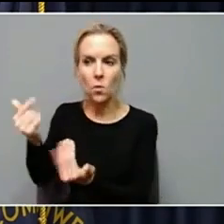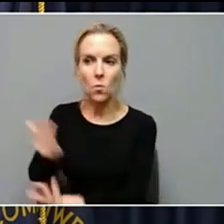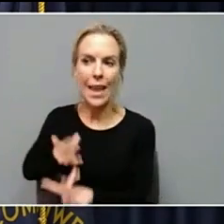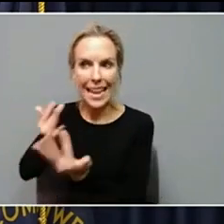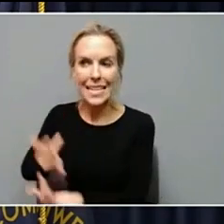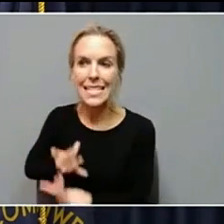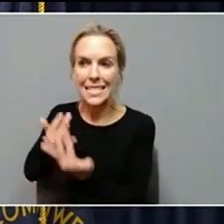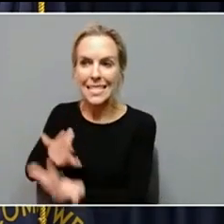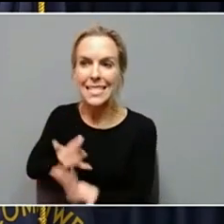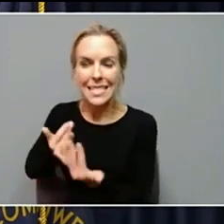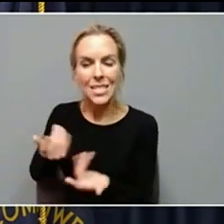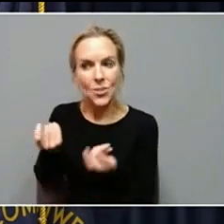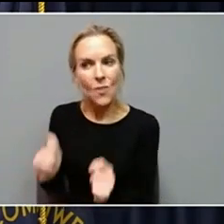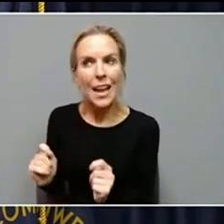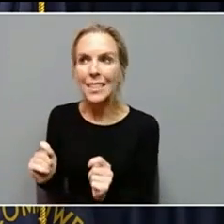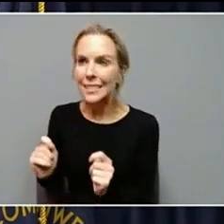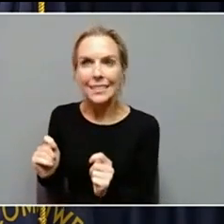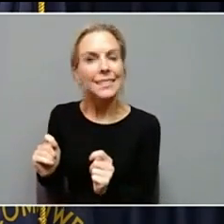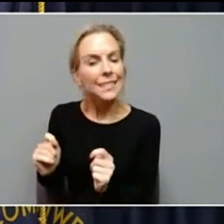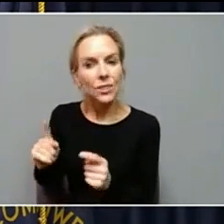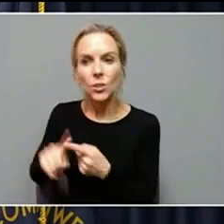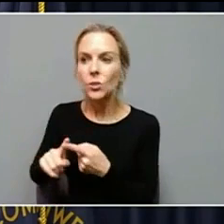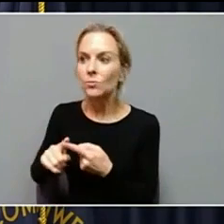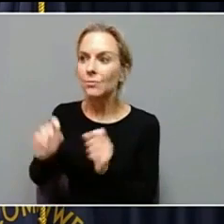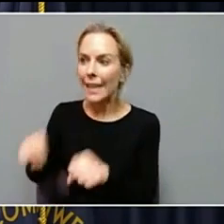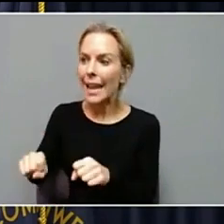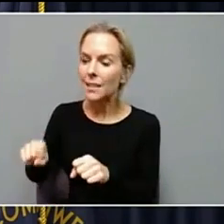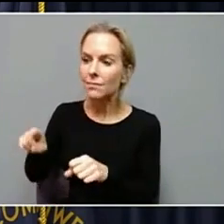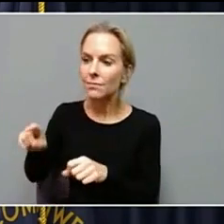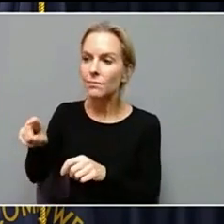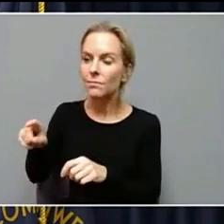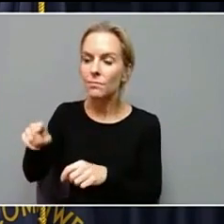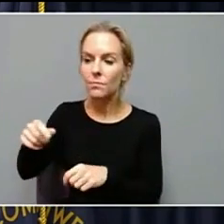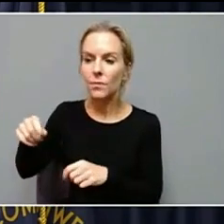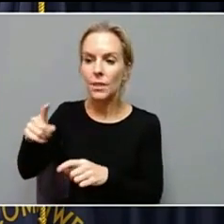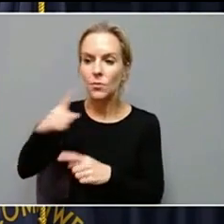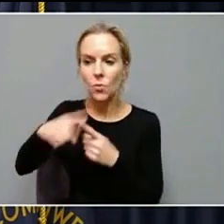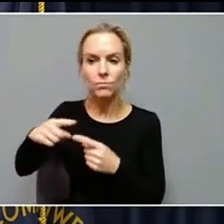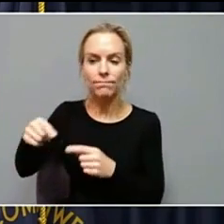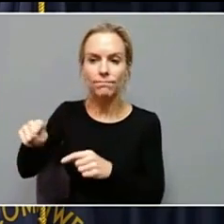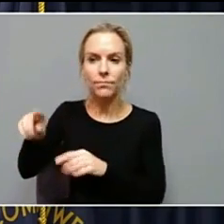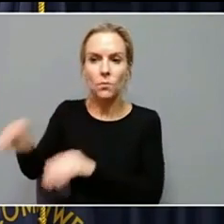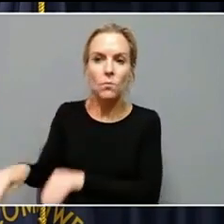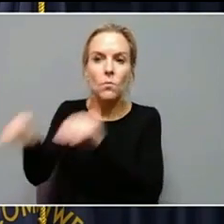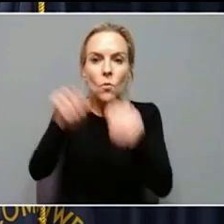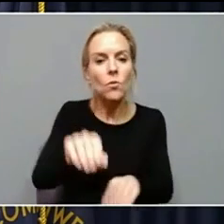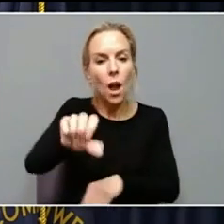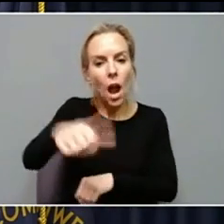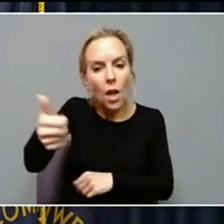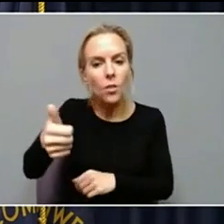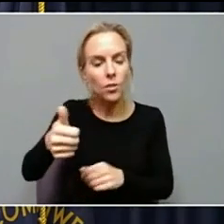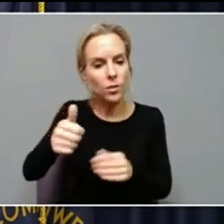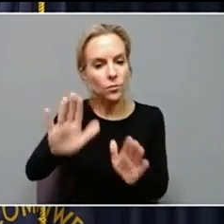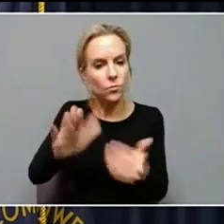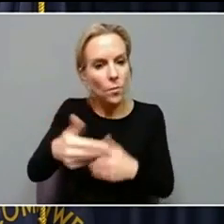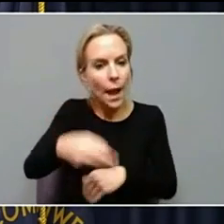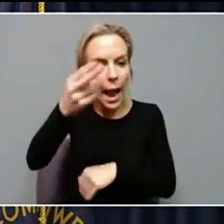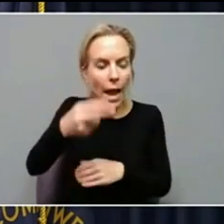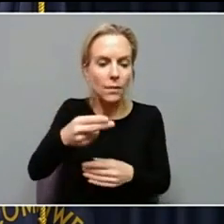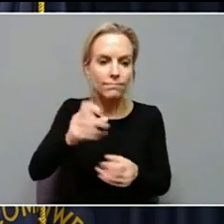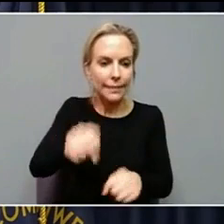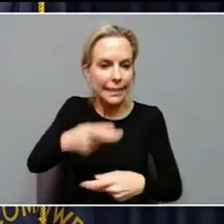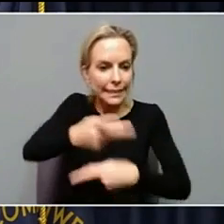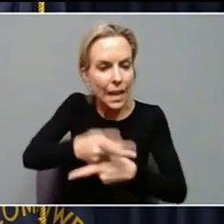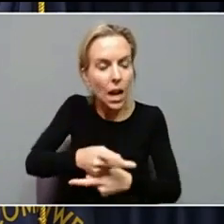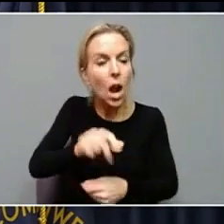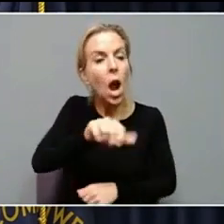waiting to try to get moved to a higher acuity bed. And the hospitals that we have mentioned before that have hit so